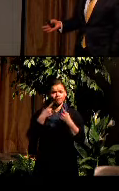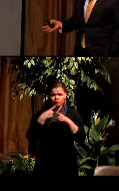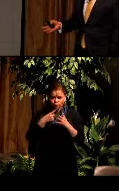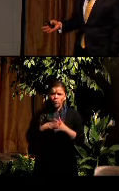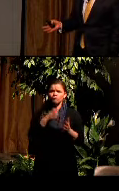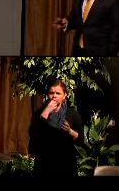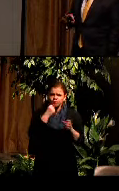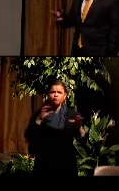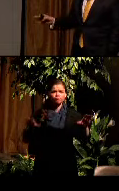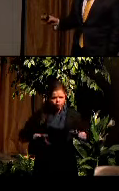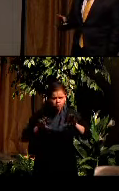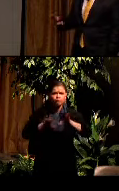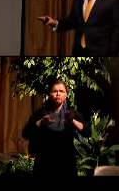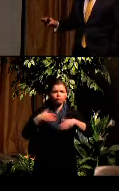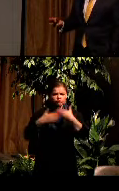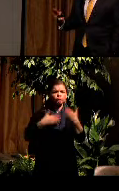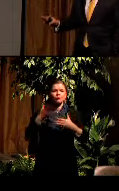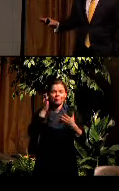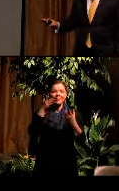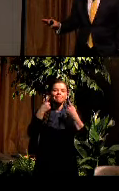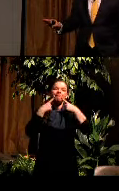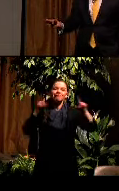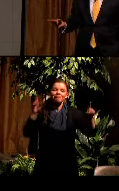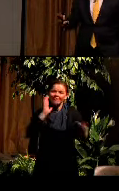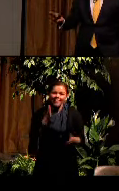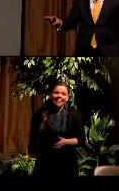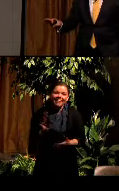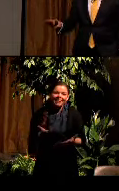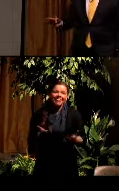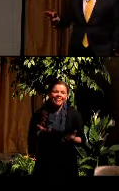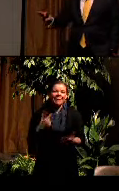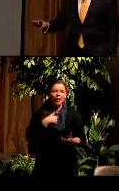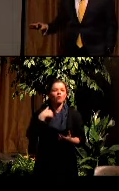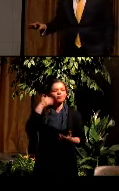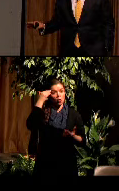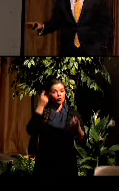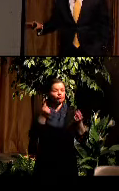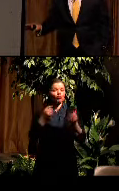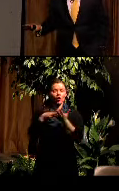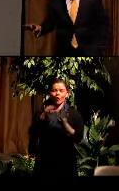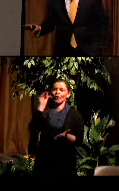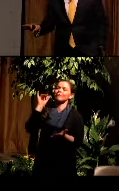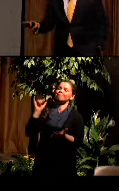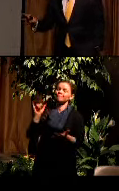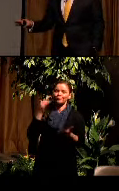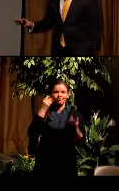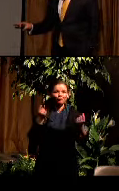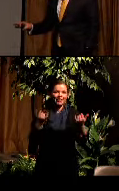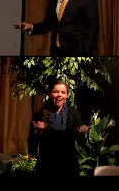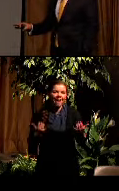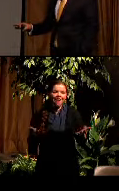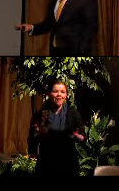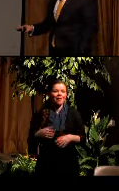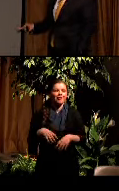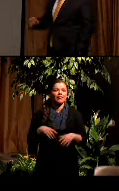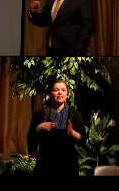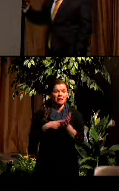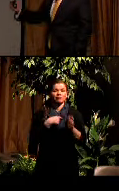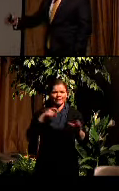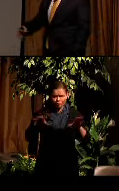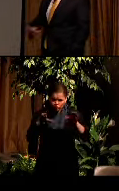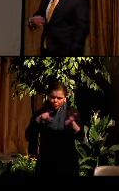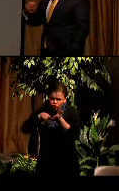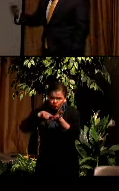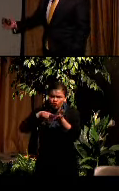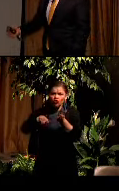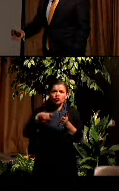know the recipe. There's no surprises here. We know the recipe. In some cases, we have research to do, and we have to do that research, but we are at